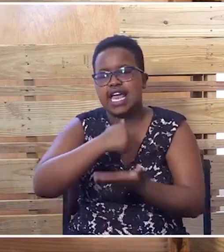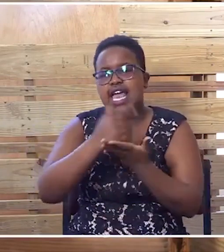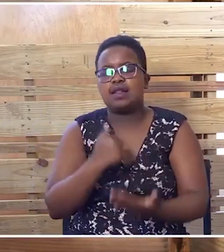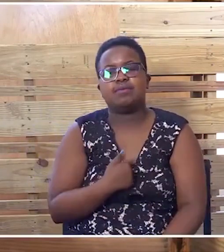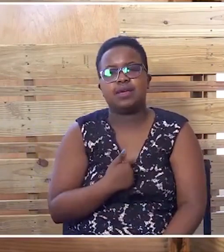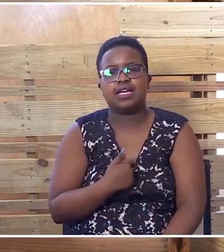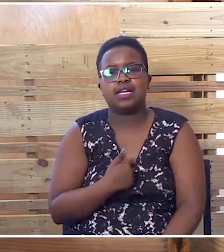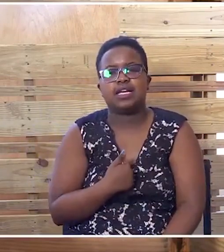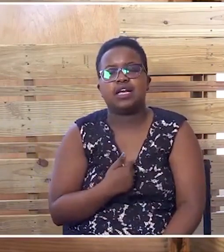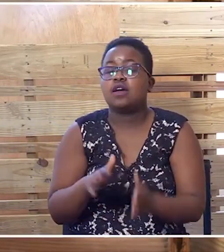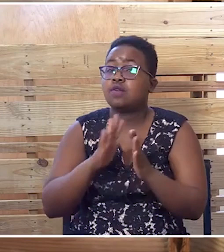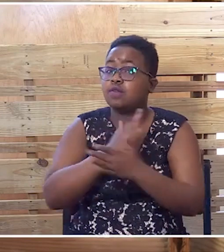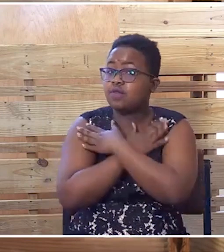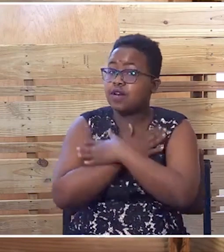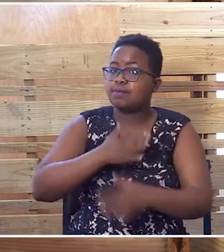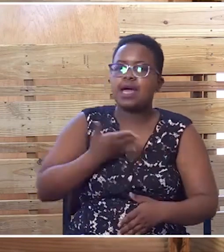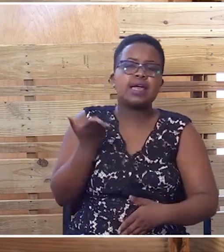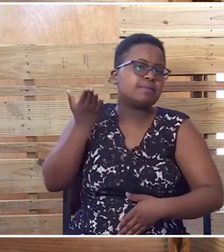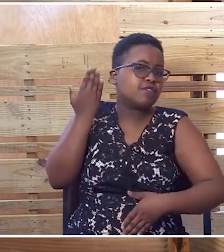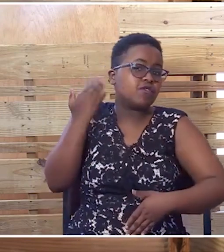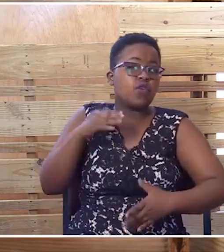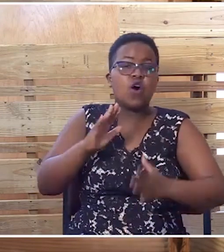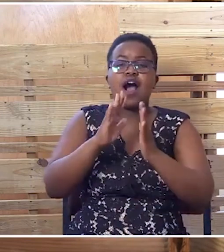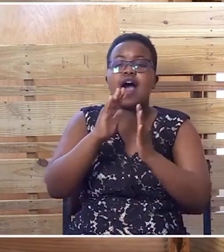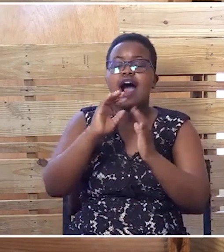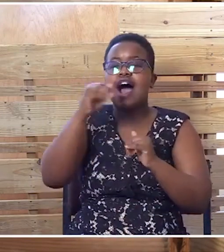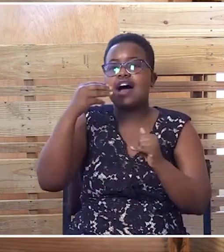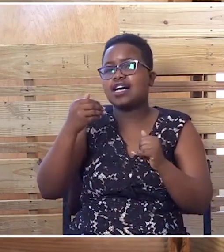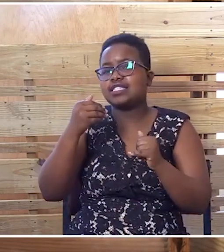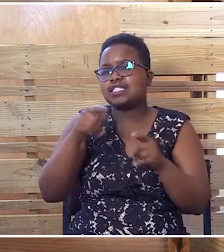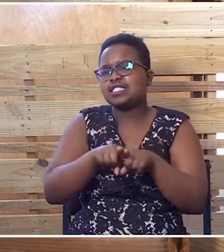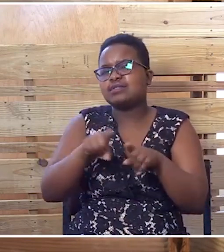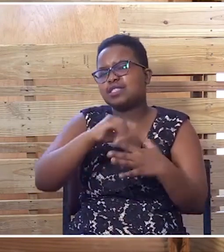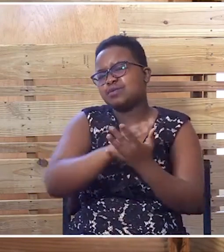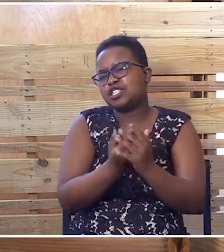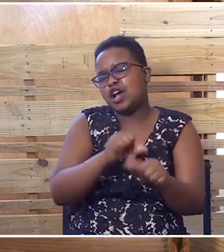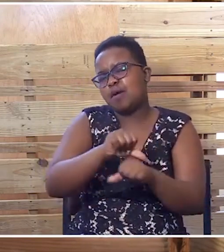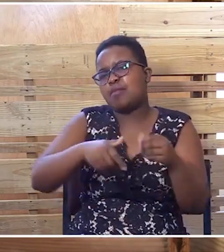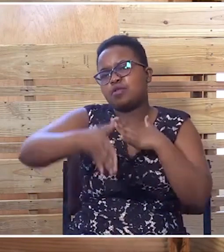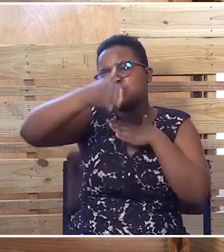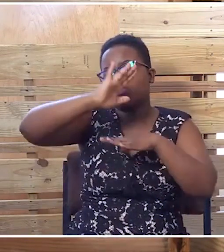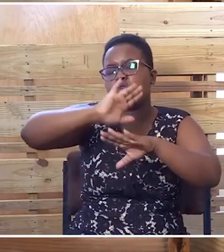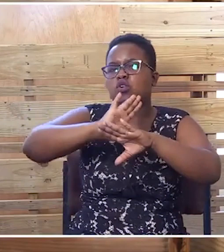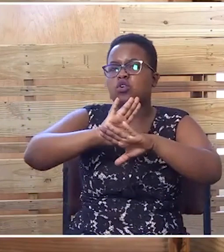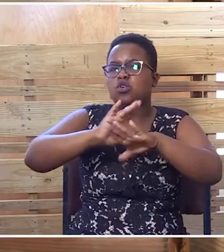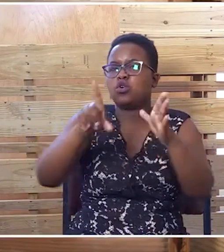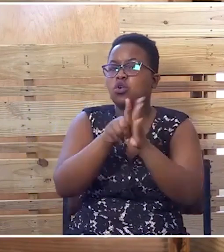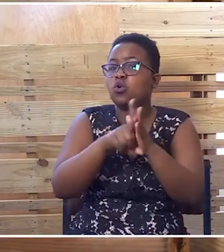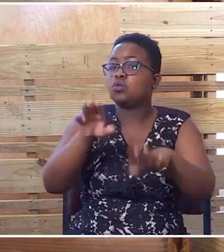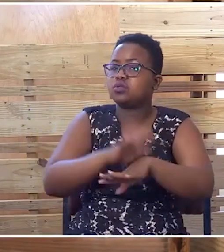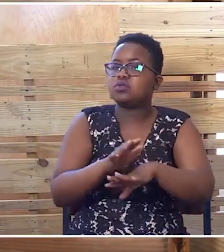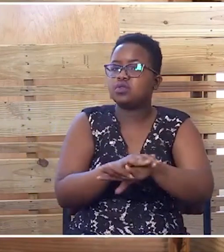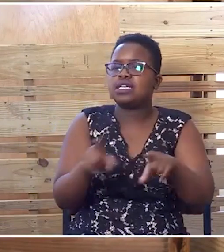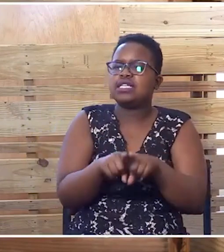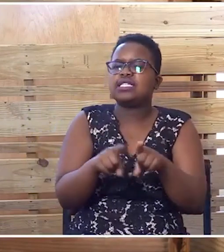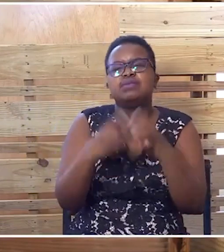who shared some time back and said, you know, God's laws are good, but also they are not easy. You know, as